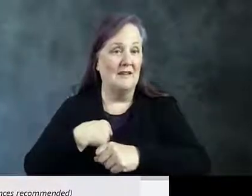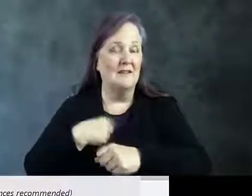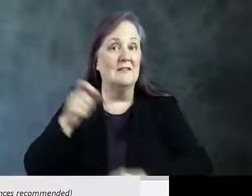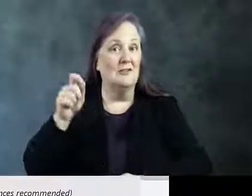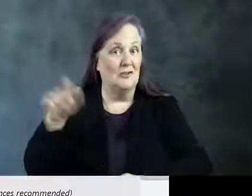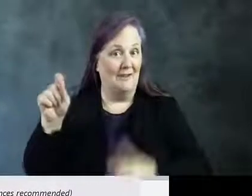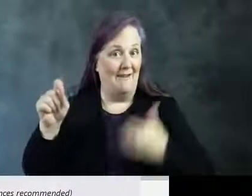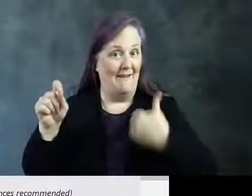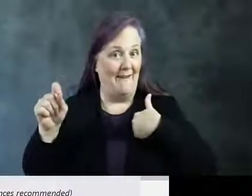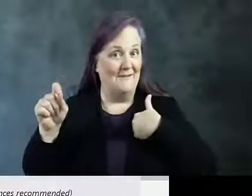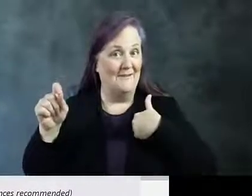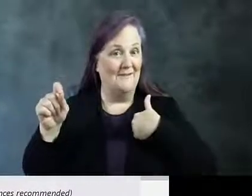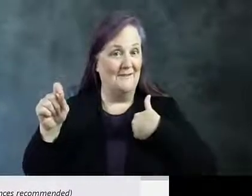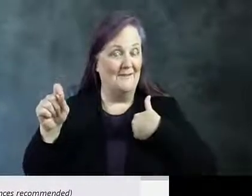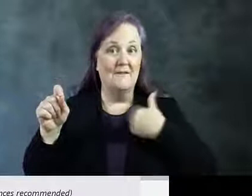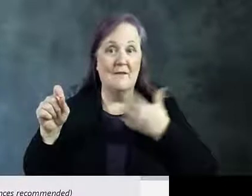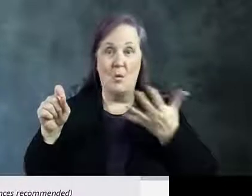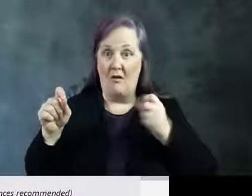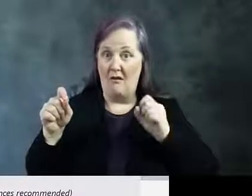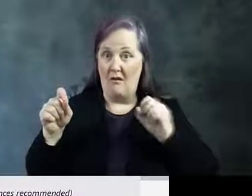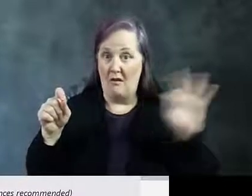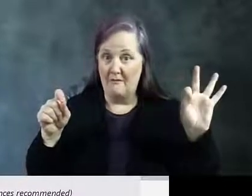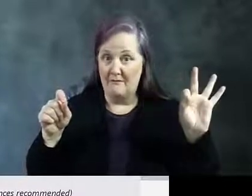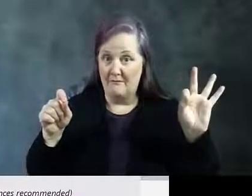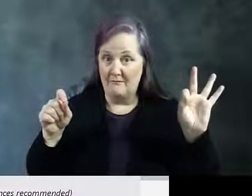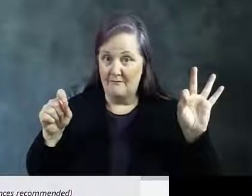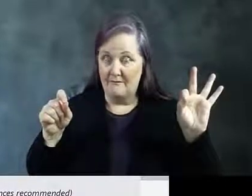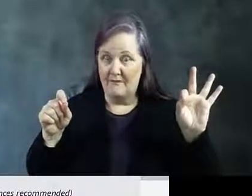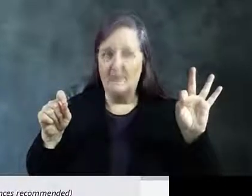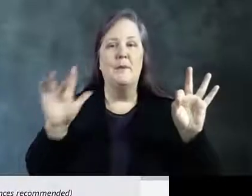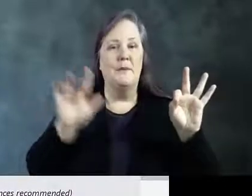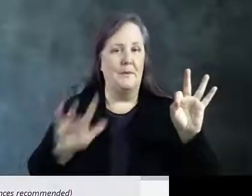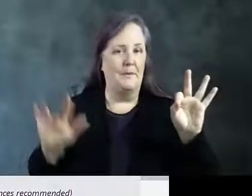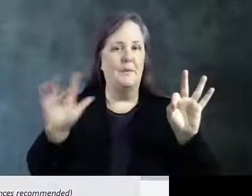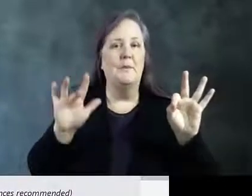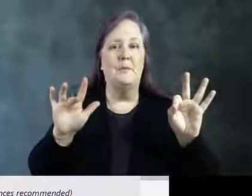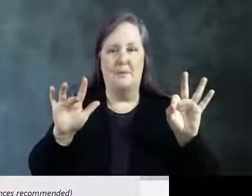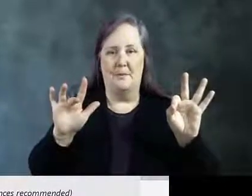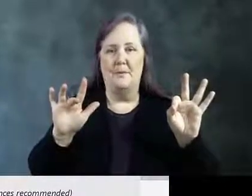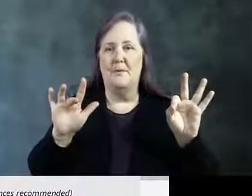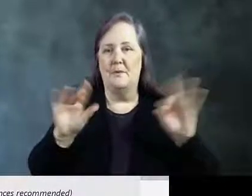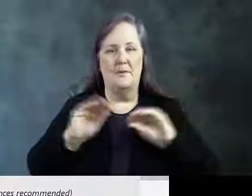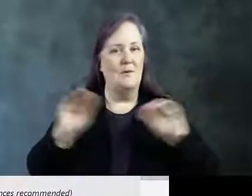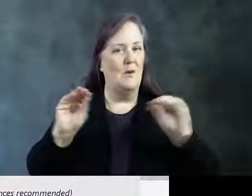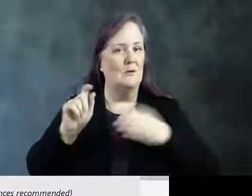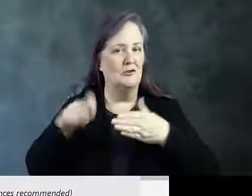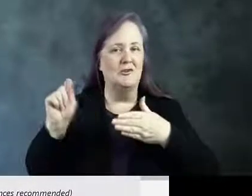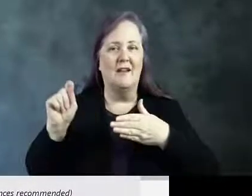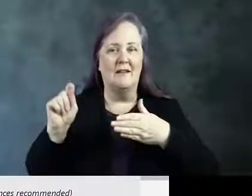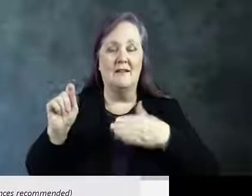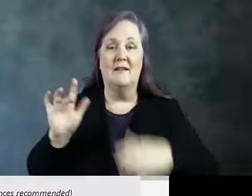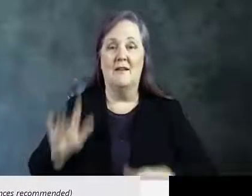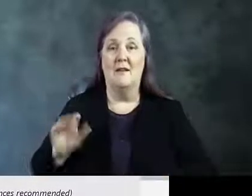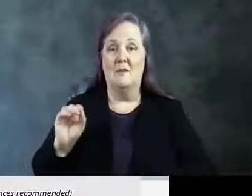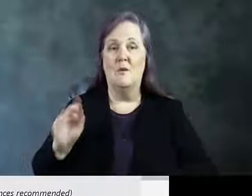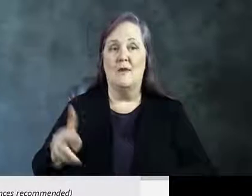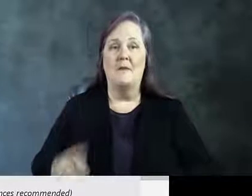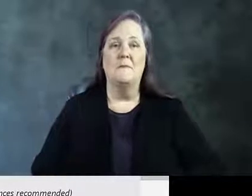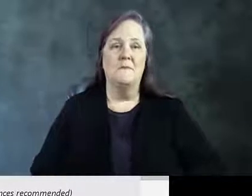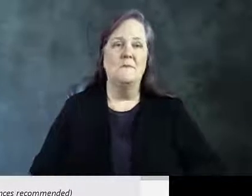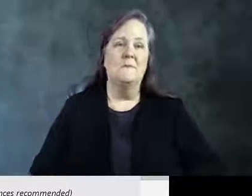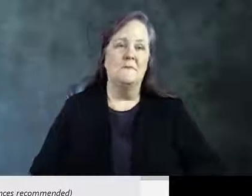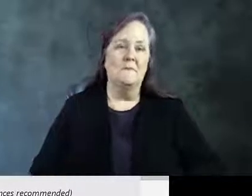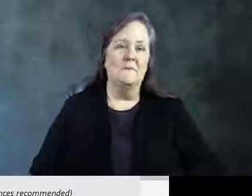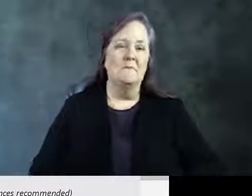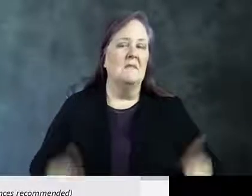checked. If you want to turn off that feature, you'll go ahead and uncheck that checkbox and hit OK. And now it's